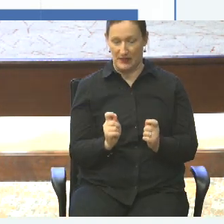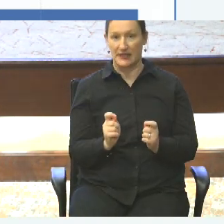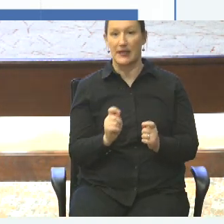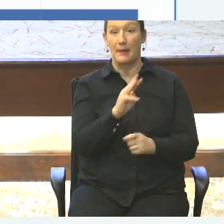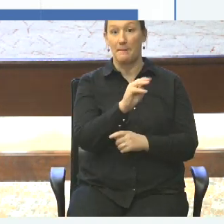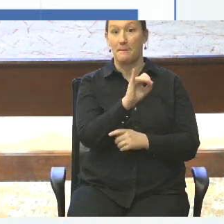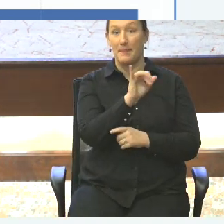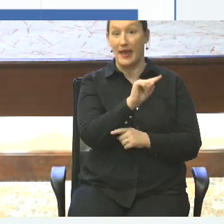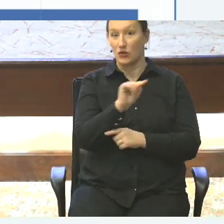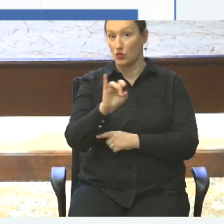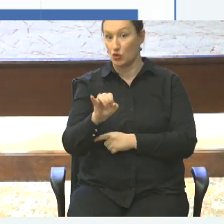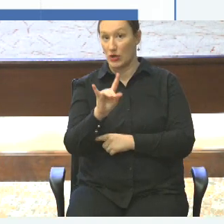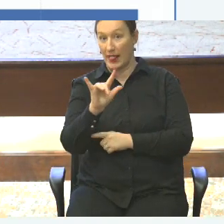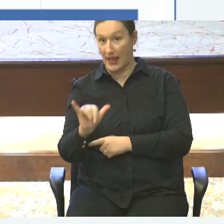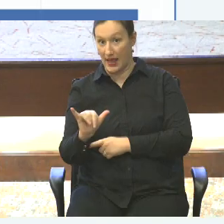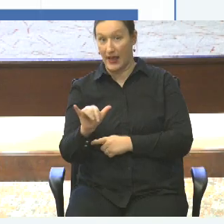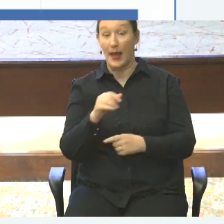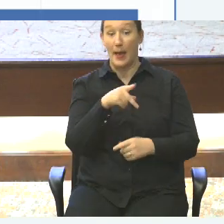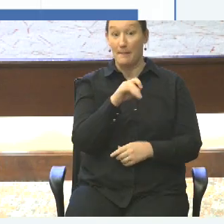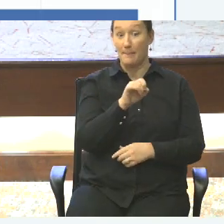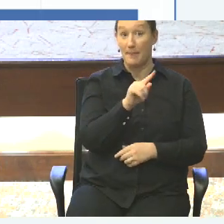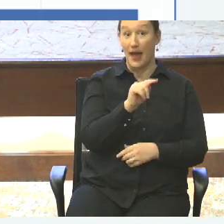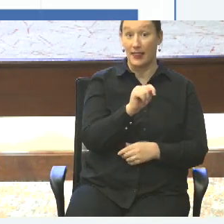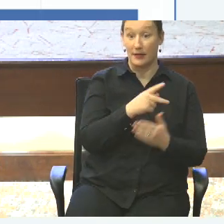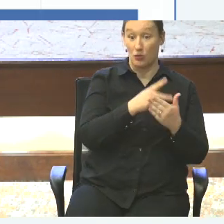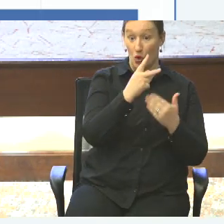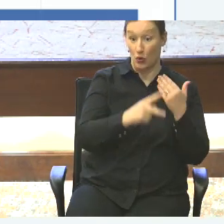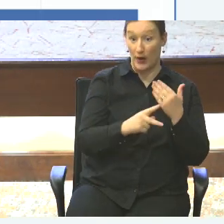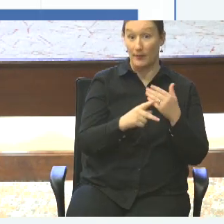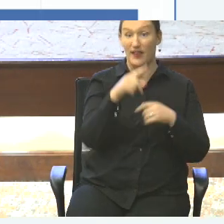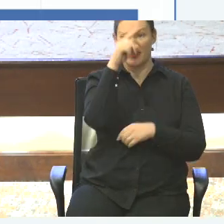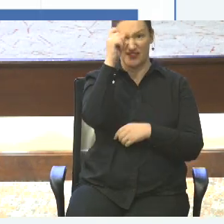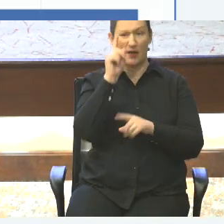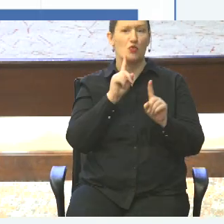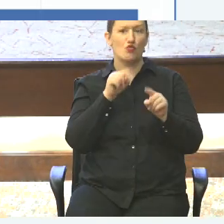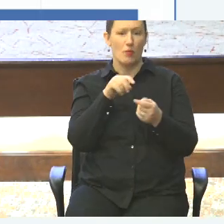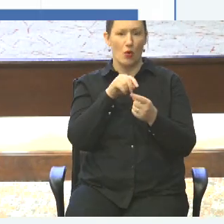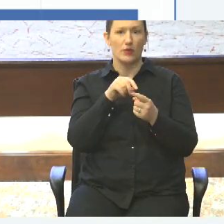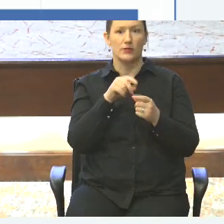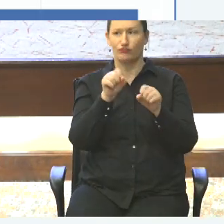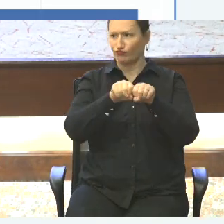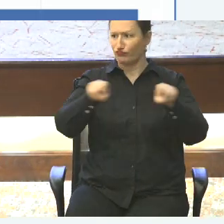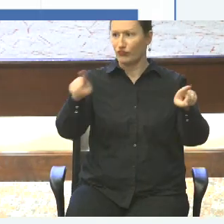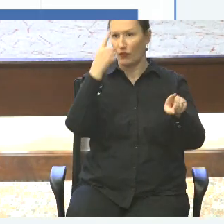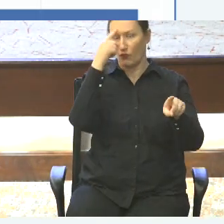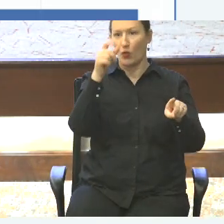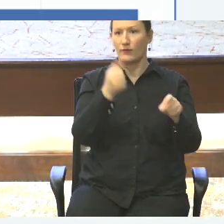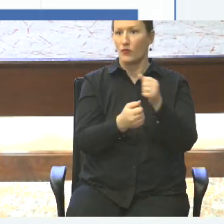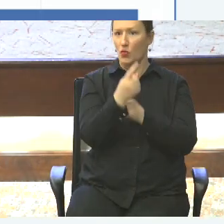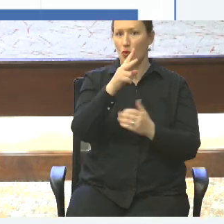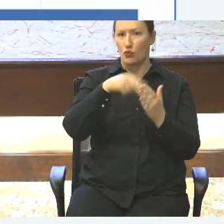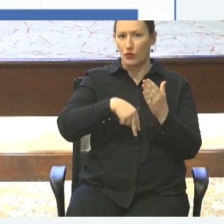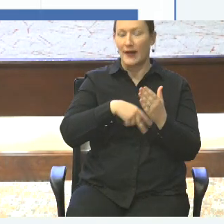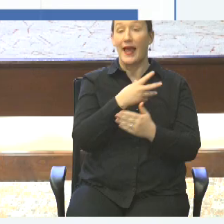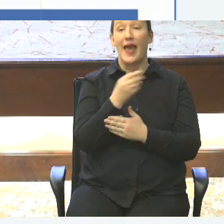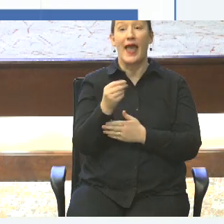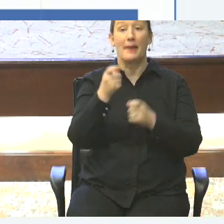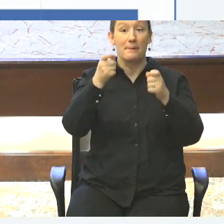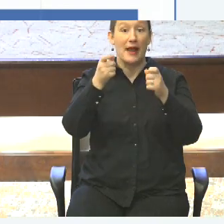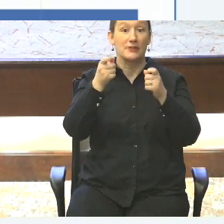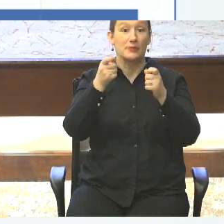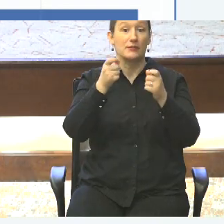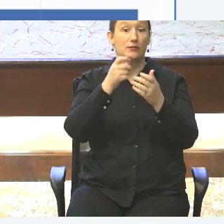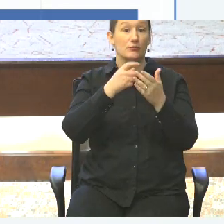July. Pilot program summary reports for everyone to read, and then also project management progress reports